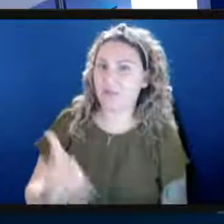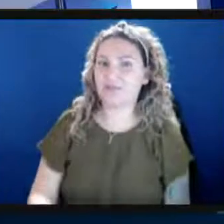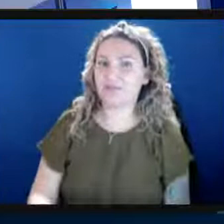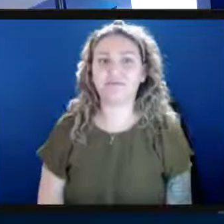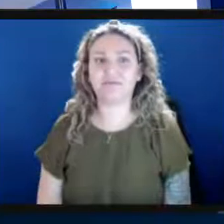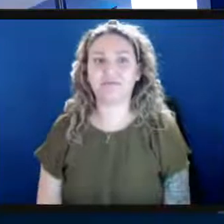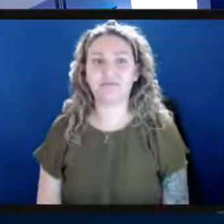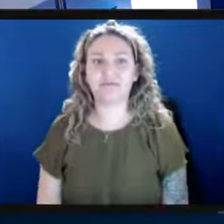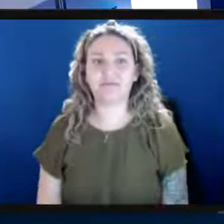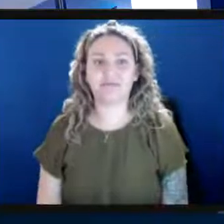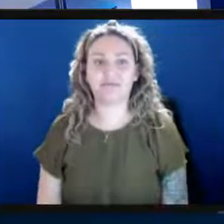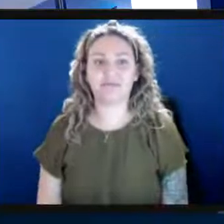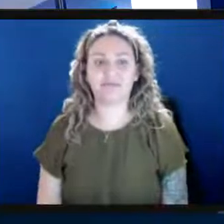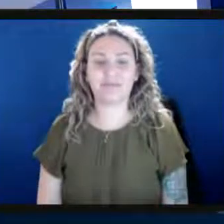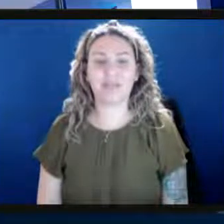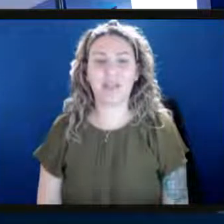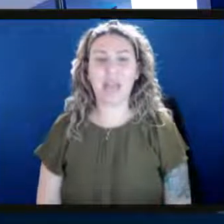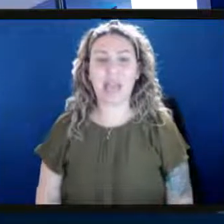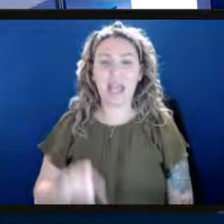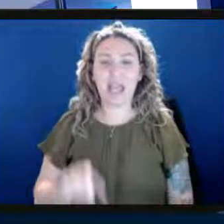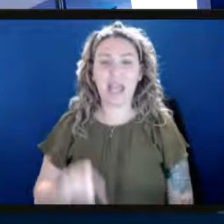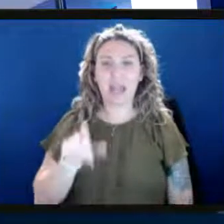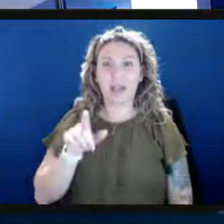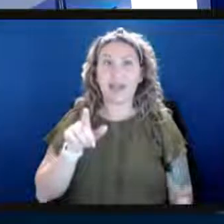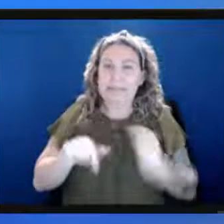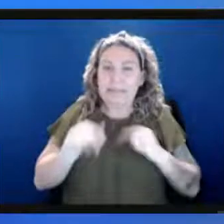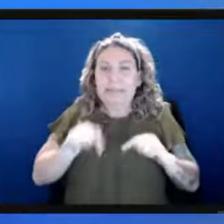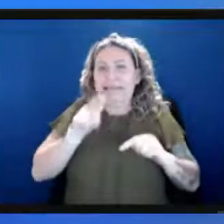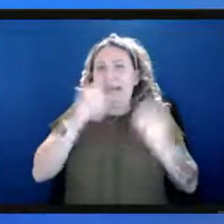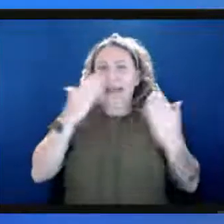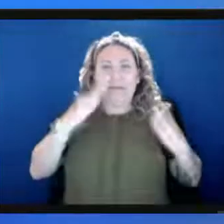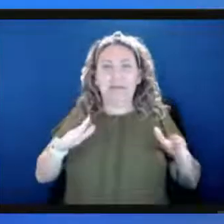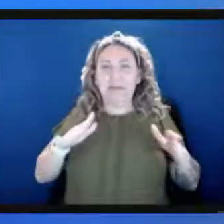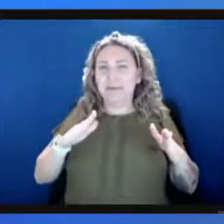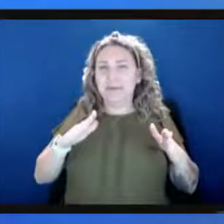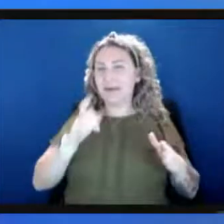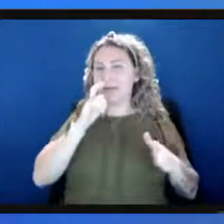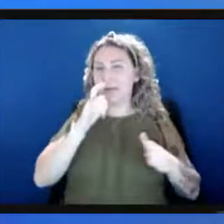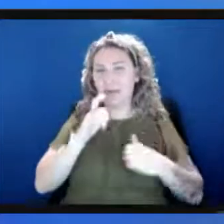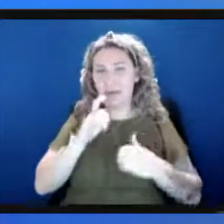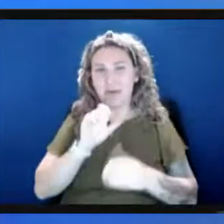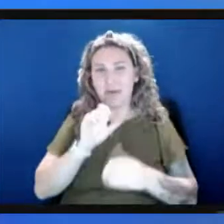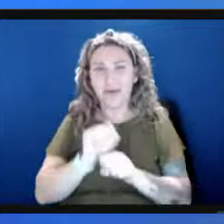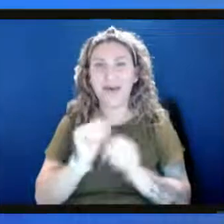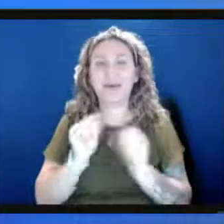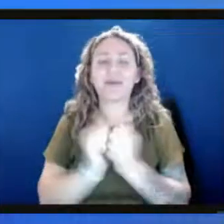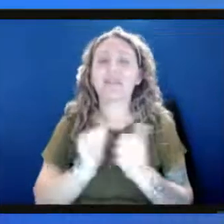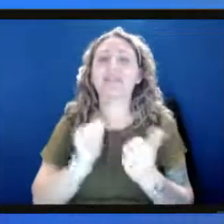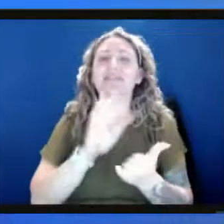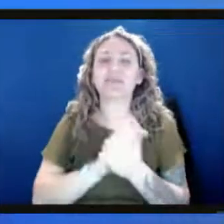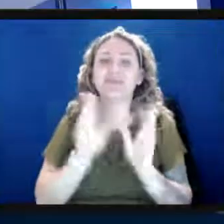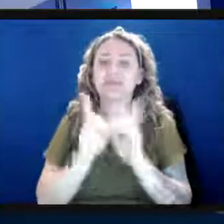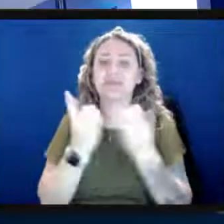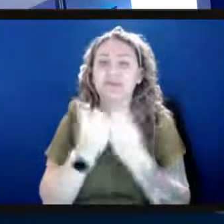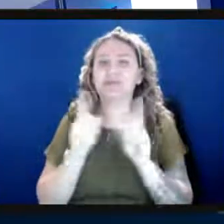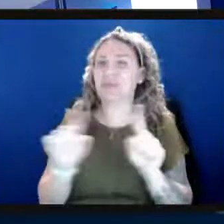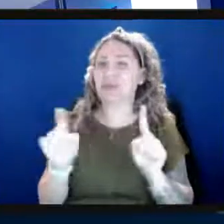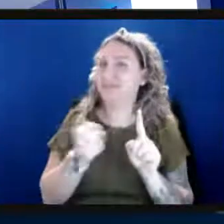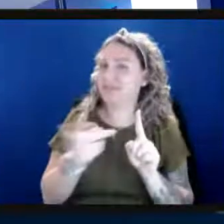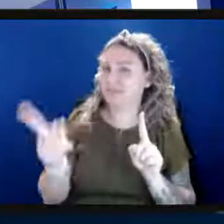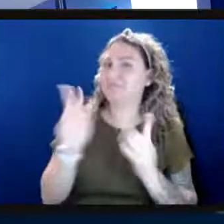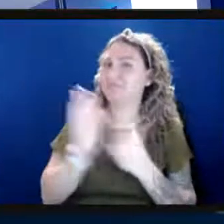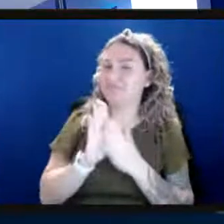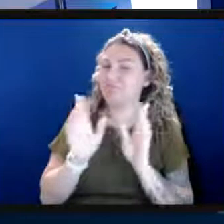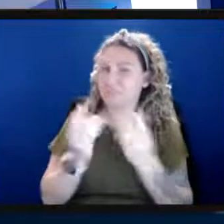probably pull my words back. I don't work for the school districts, don't know about the school district policy. I am aware that multiple school districts do have Narcan available, though. Right. Okay, that's